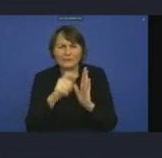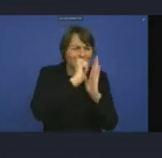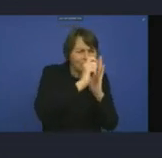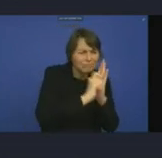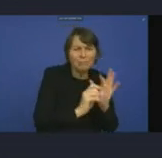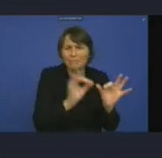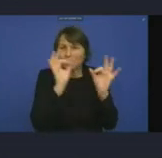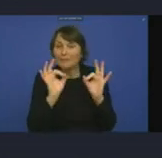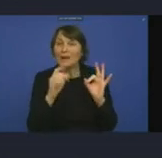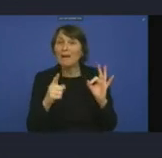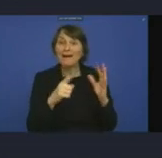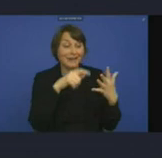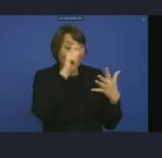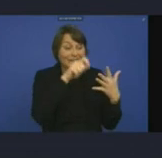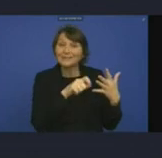and supported.